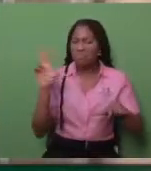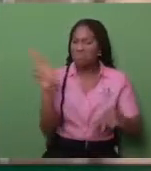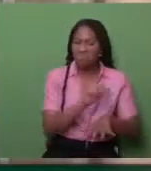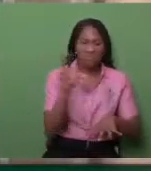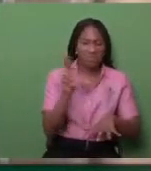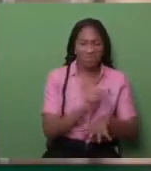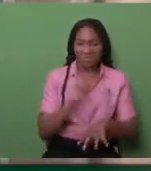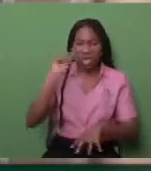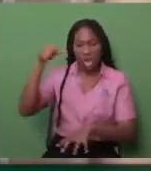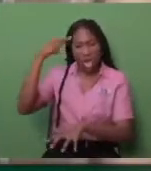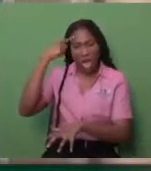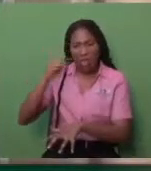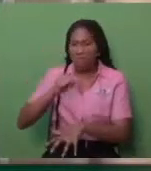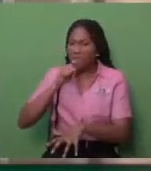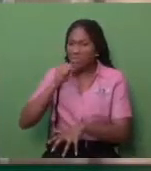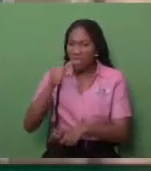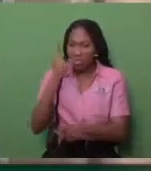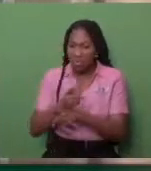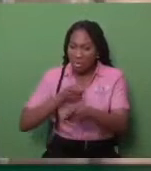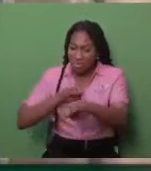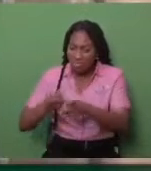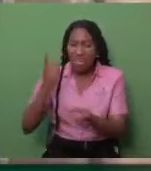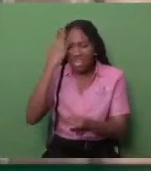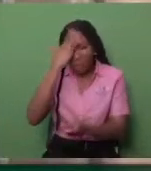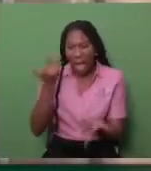catastrophe. For